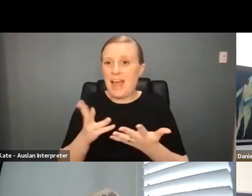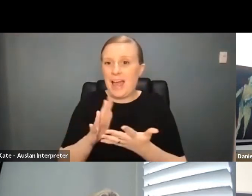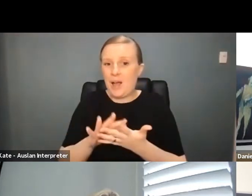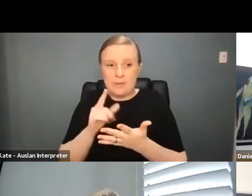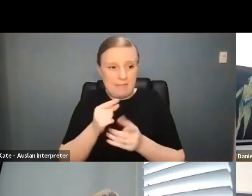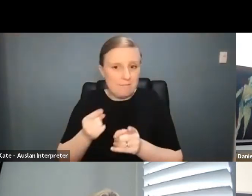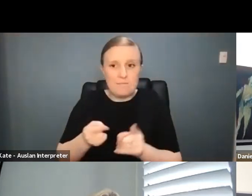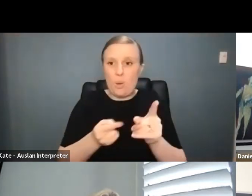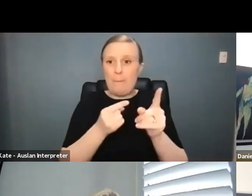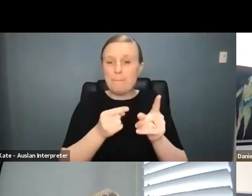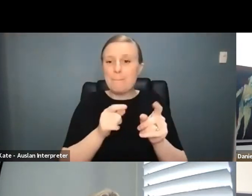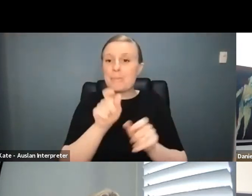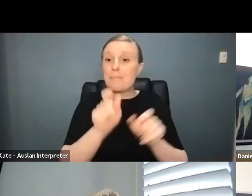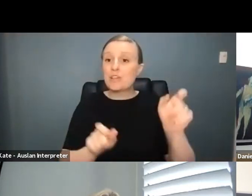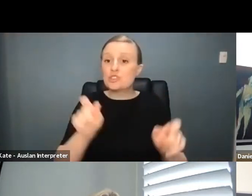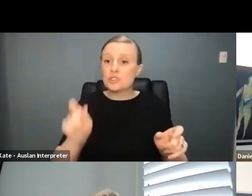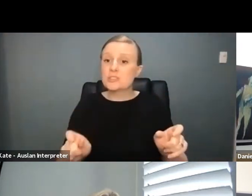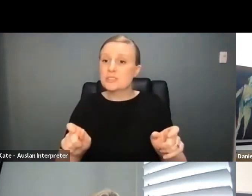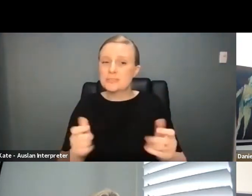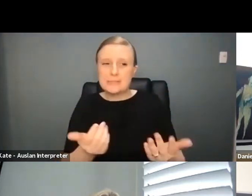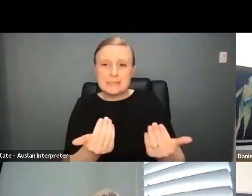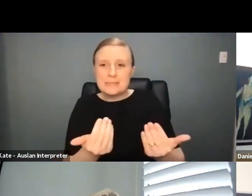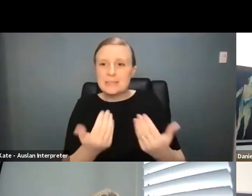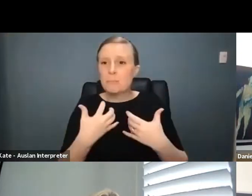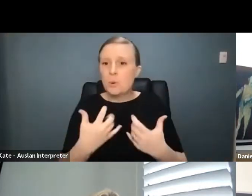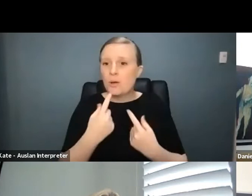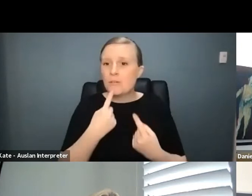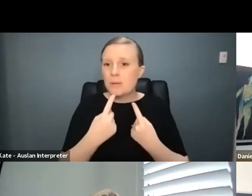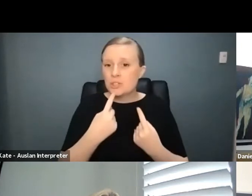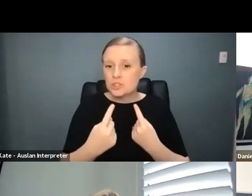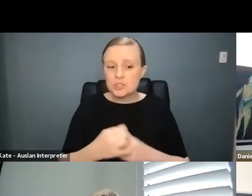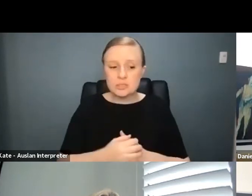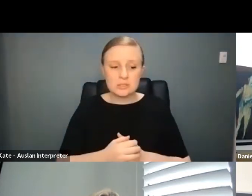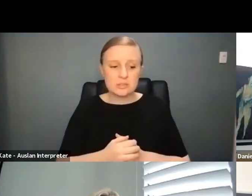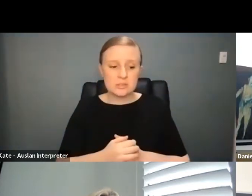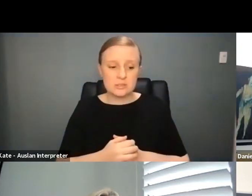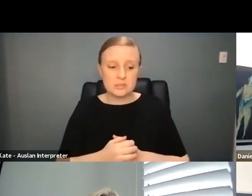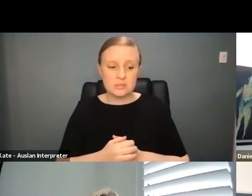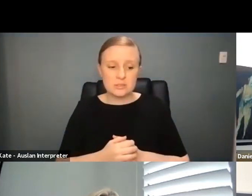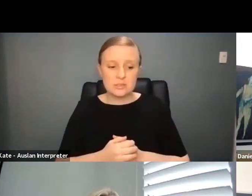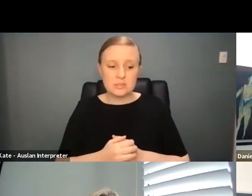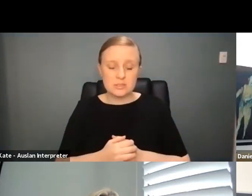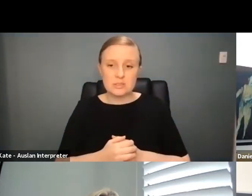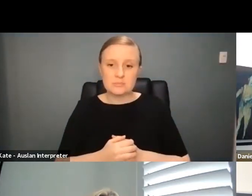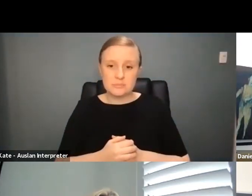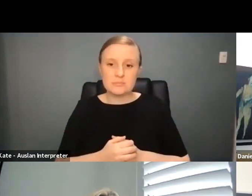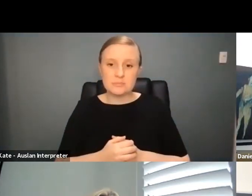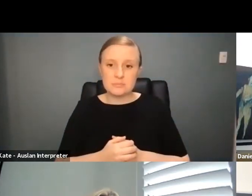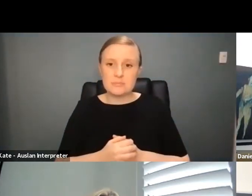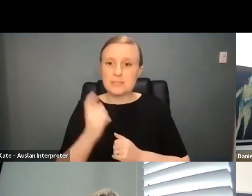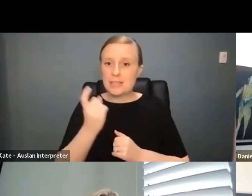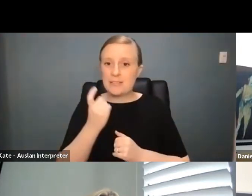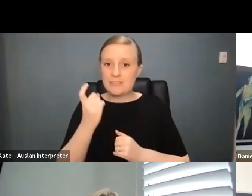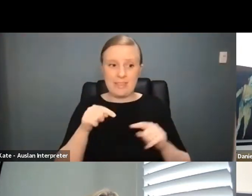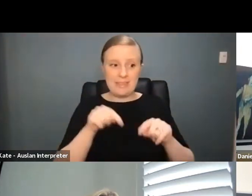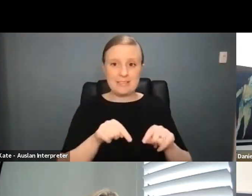and ideally interview them to find out a little bit more whether this population differs a lot, for example, from Rachel's population, and